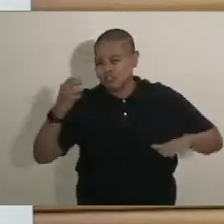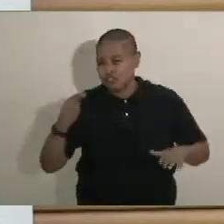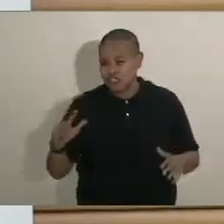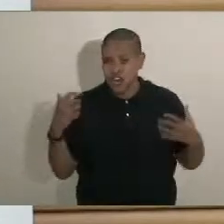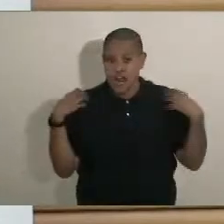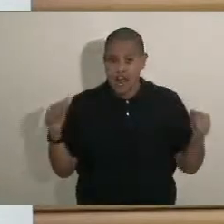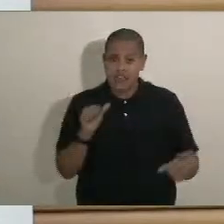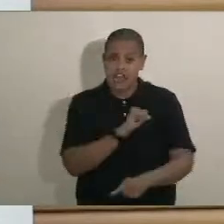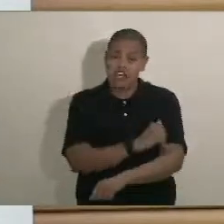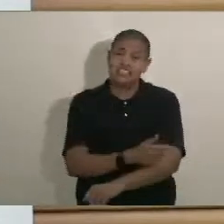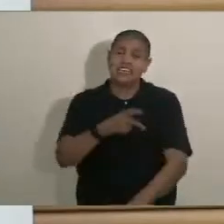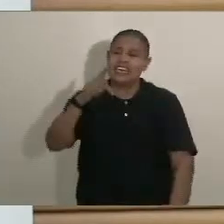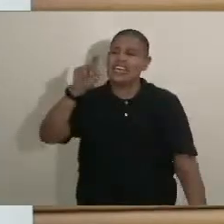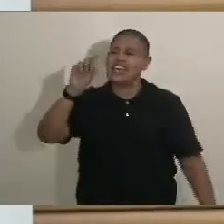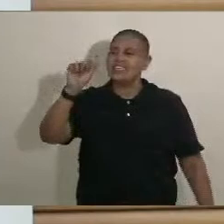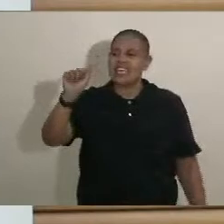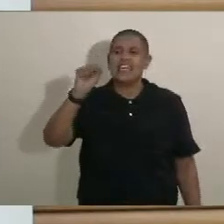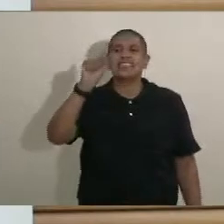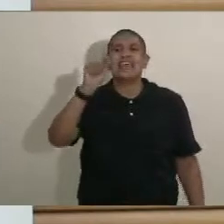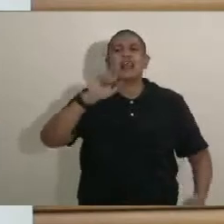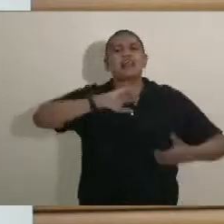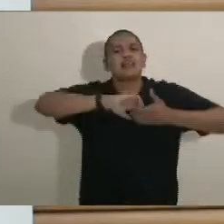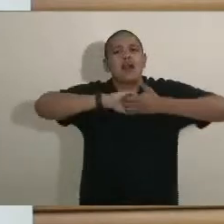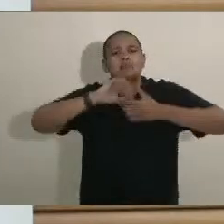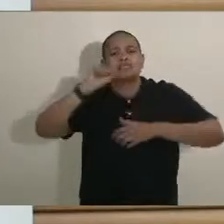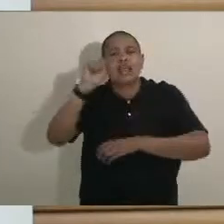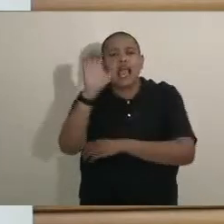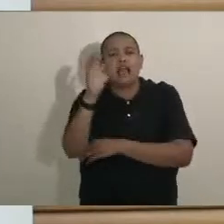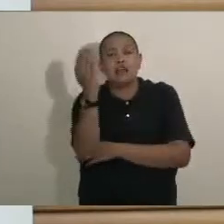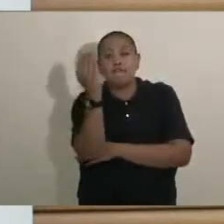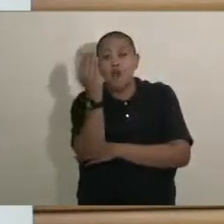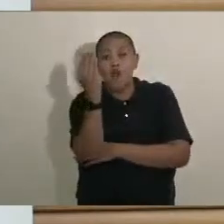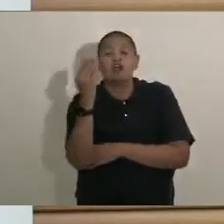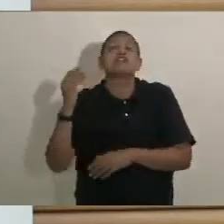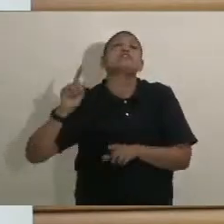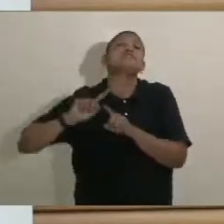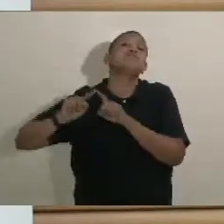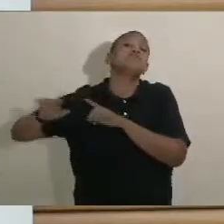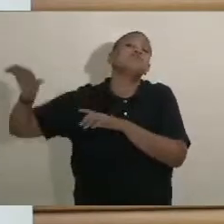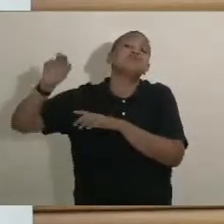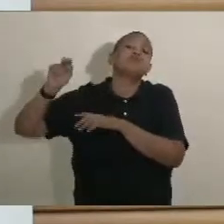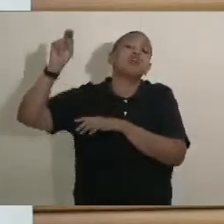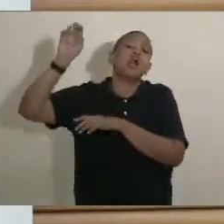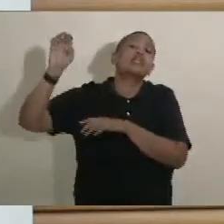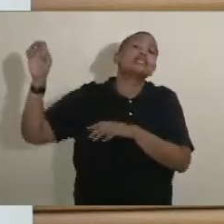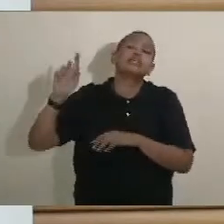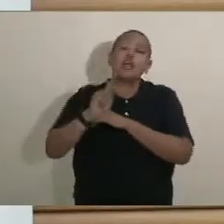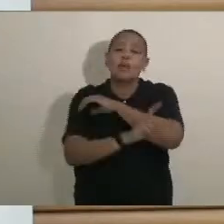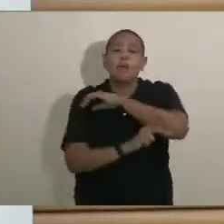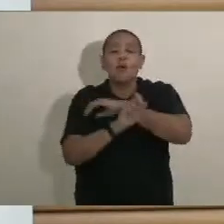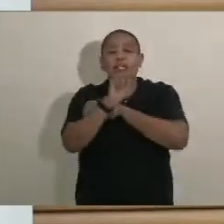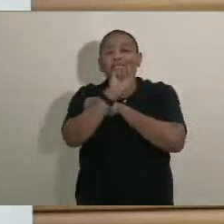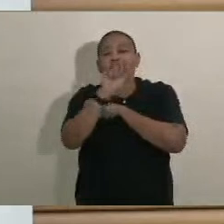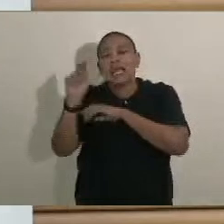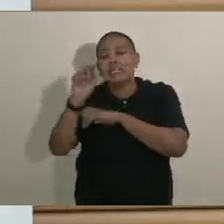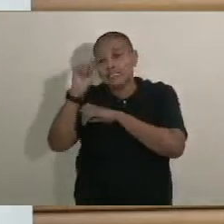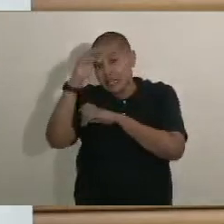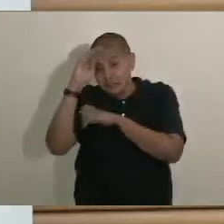that's KSA, St. Thomas and St. Catherine, 14 in the Northeast region, Portland, St. Anne and St.